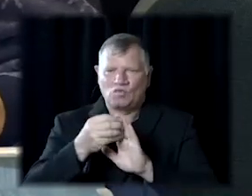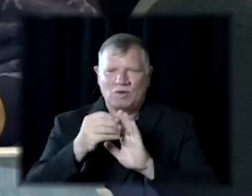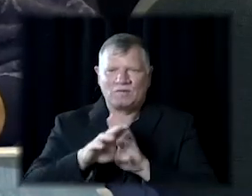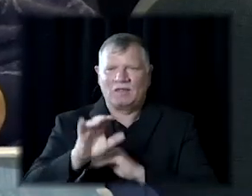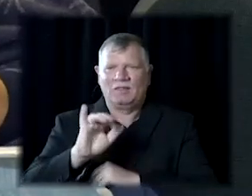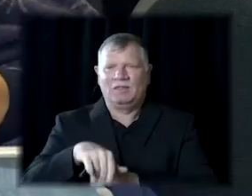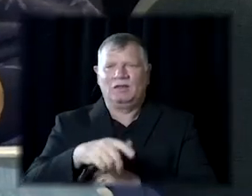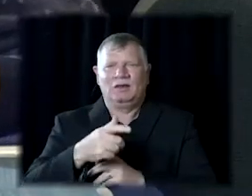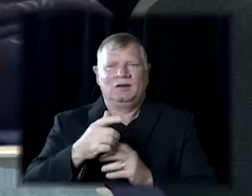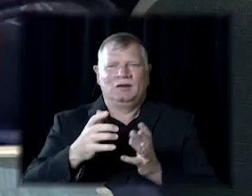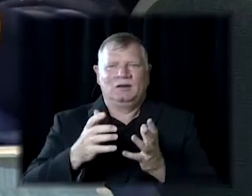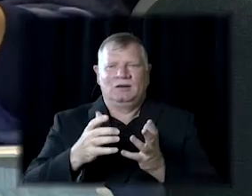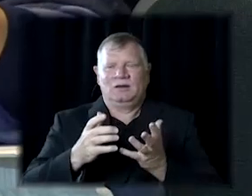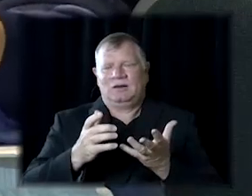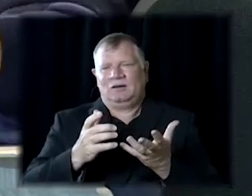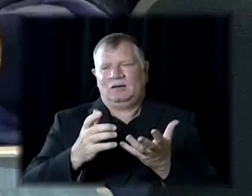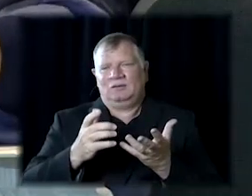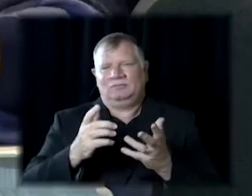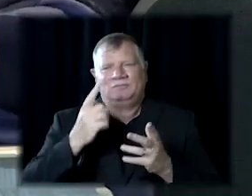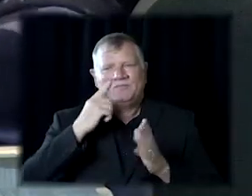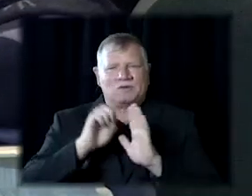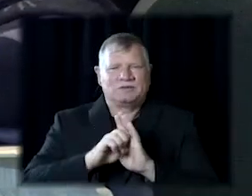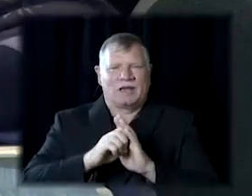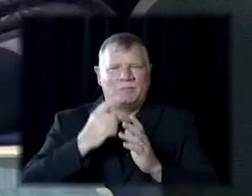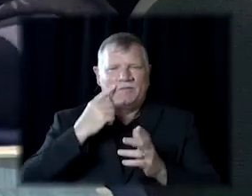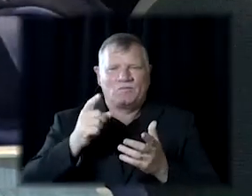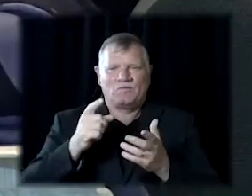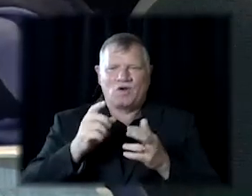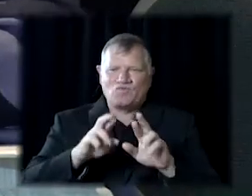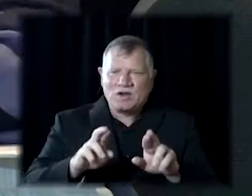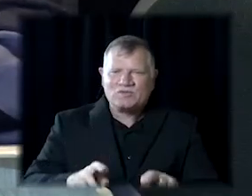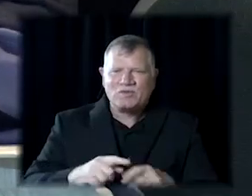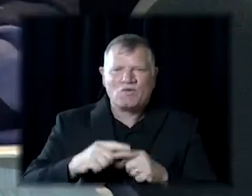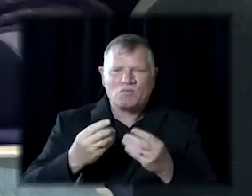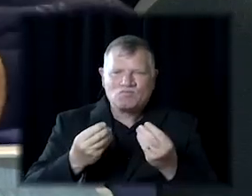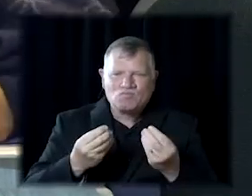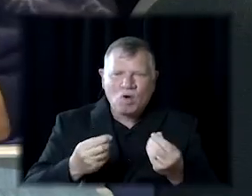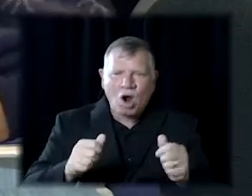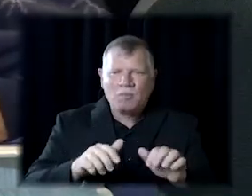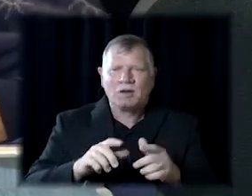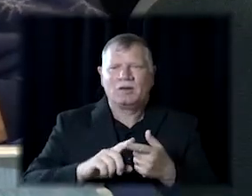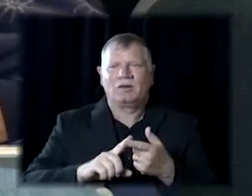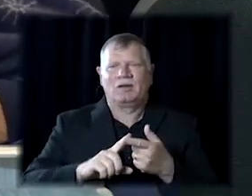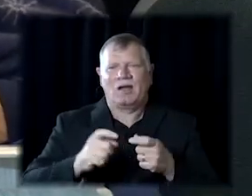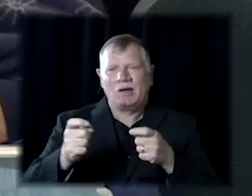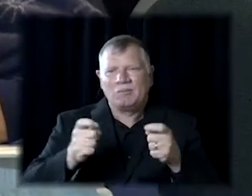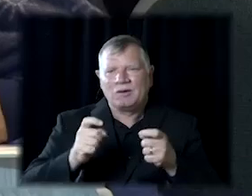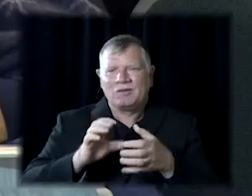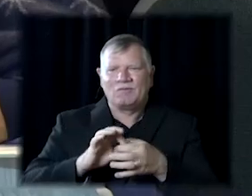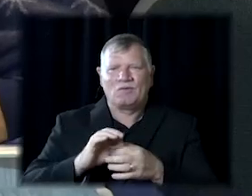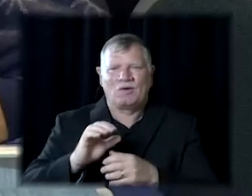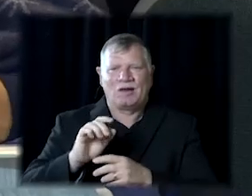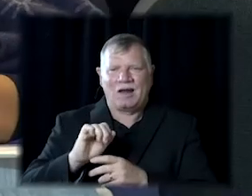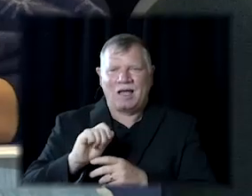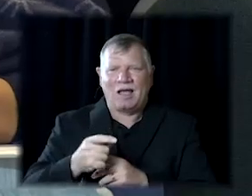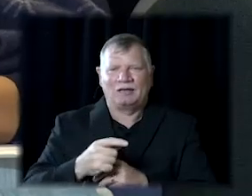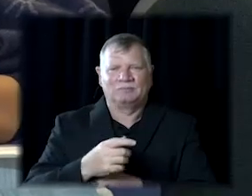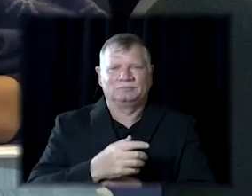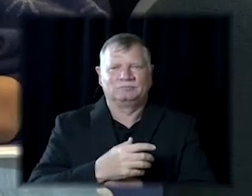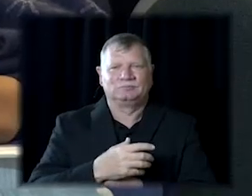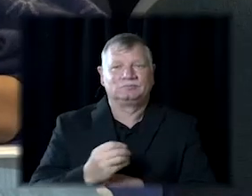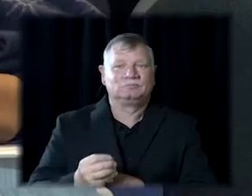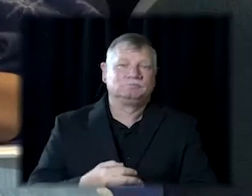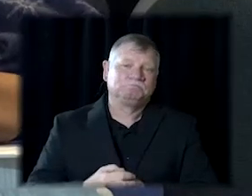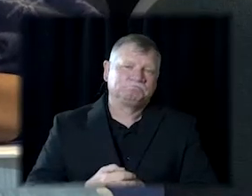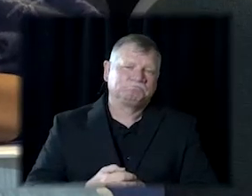as could be done with areas, for example, on registering property or the administration of taxation. In the area